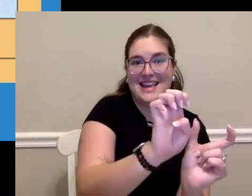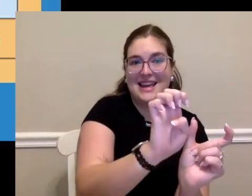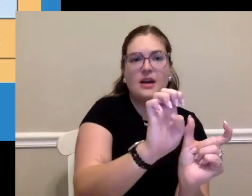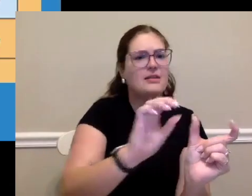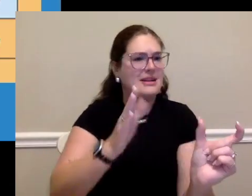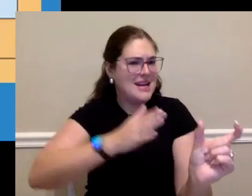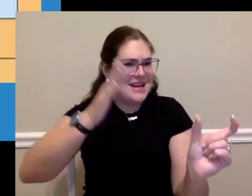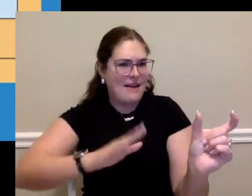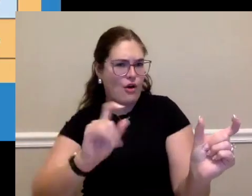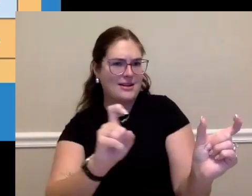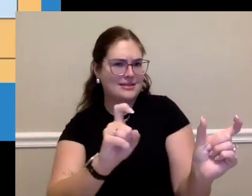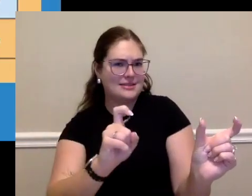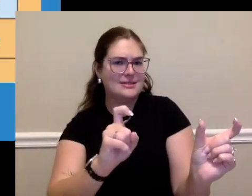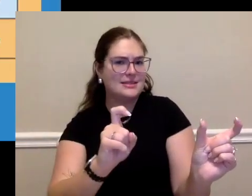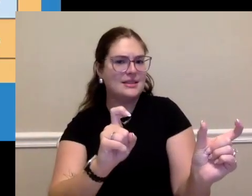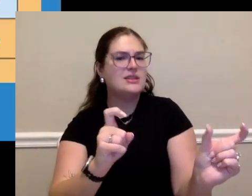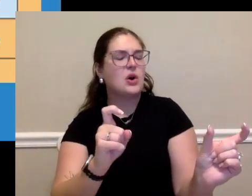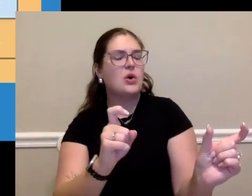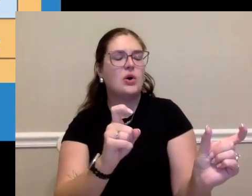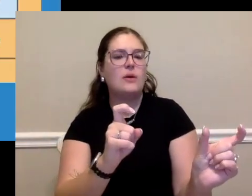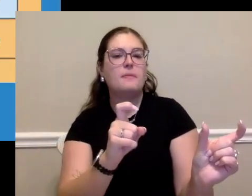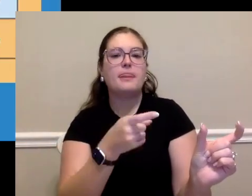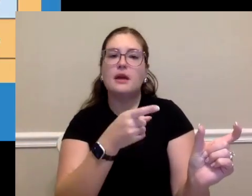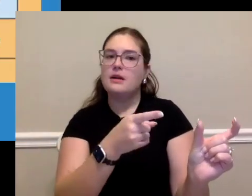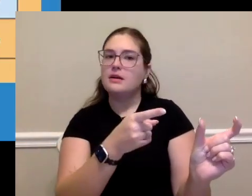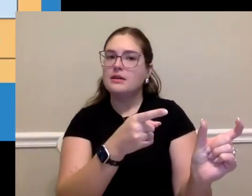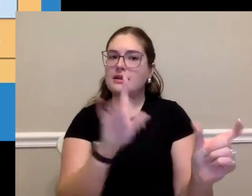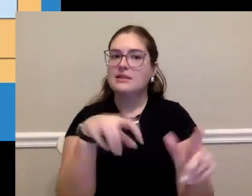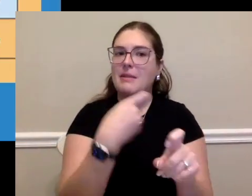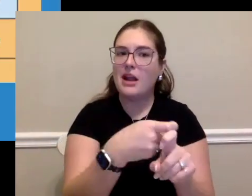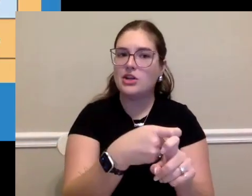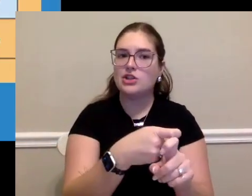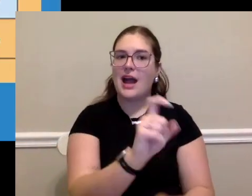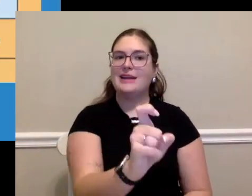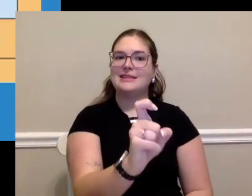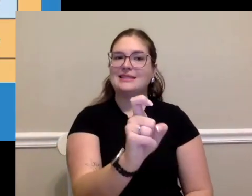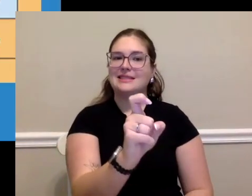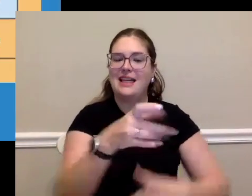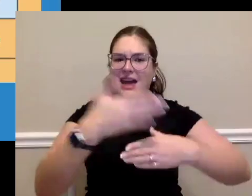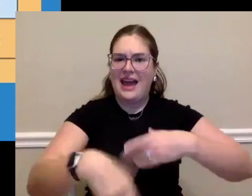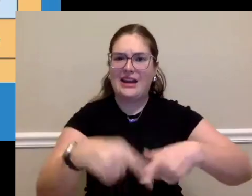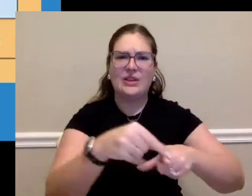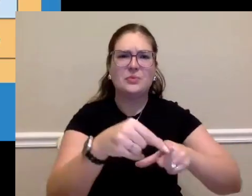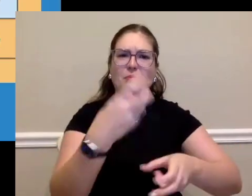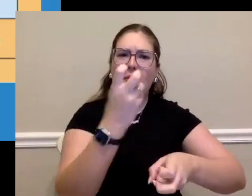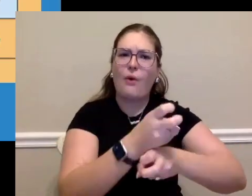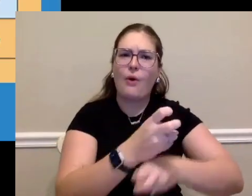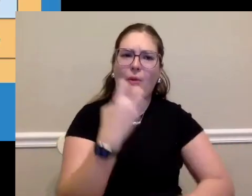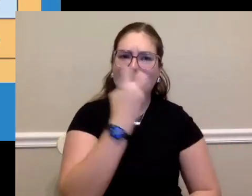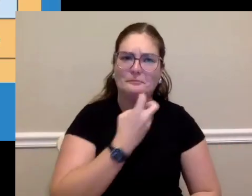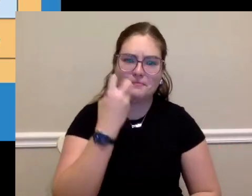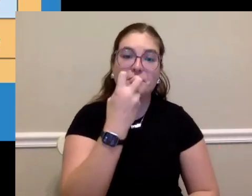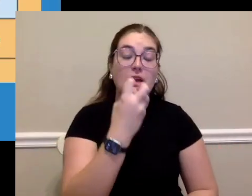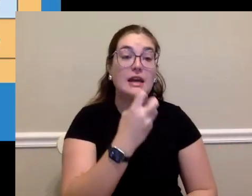in X in Spanish. And it's in Spanish, this is very hard to pronounce, an X at the end of a word, whereas an E at the end